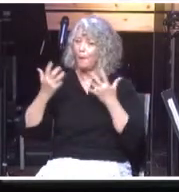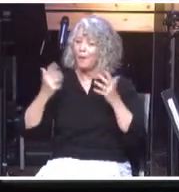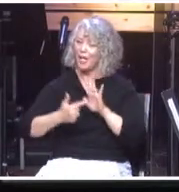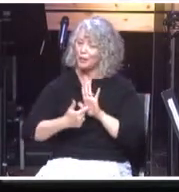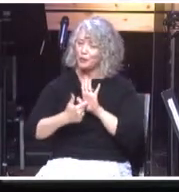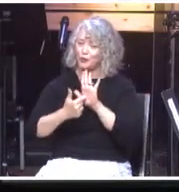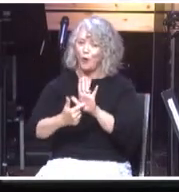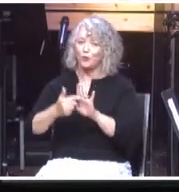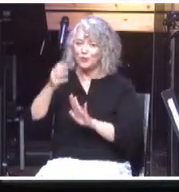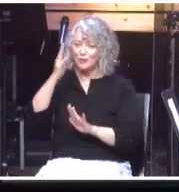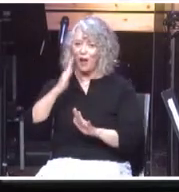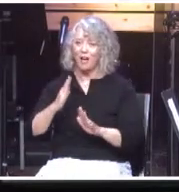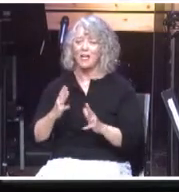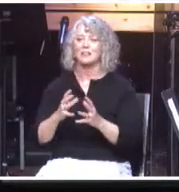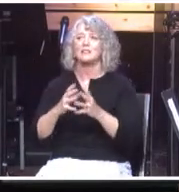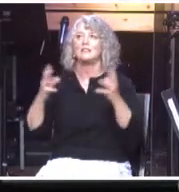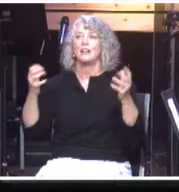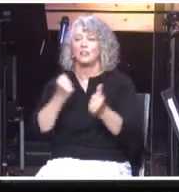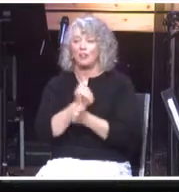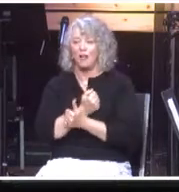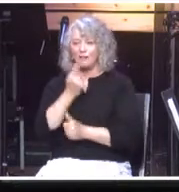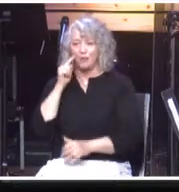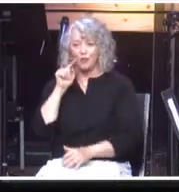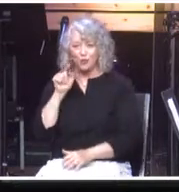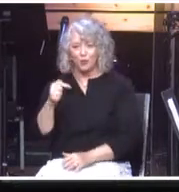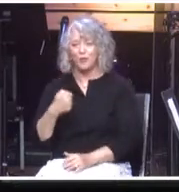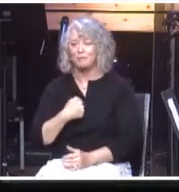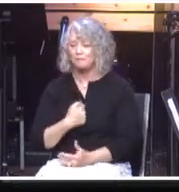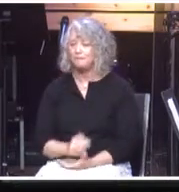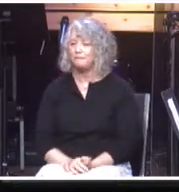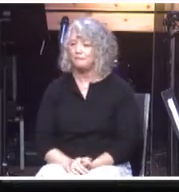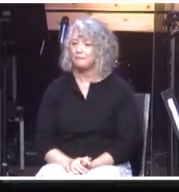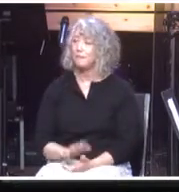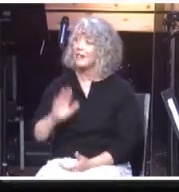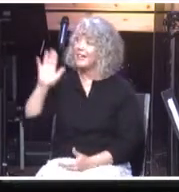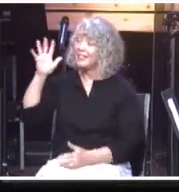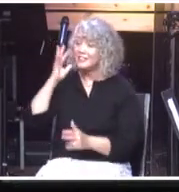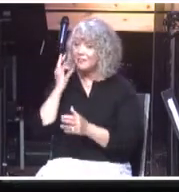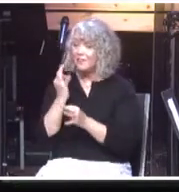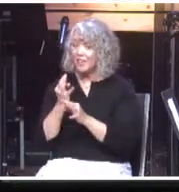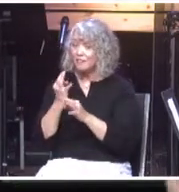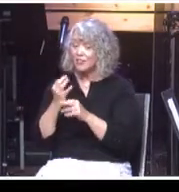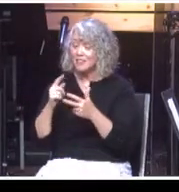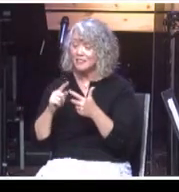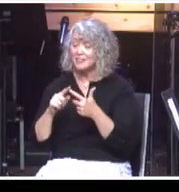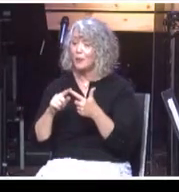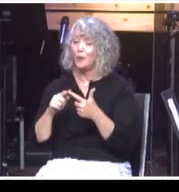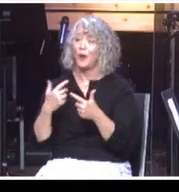in terms of His great love for you and for me. His faithfulness.